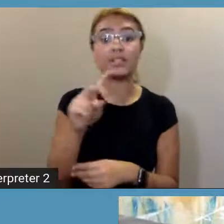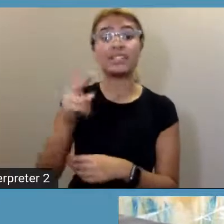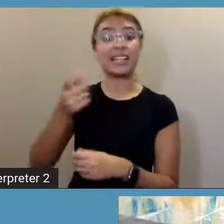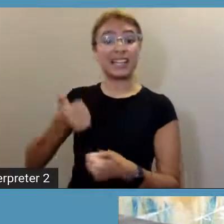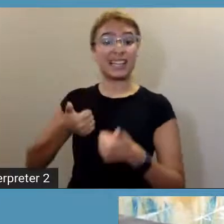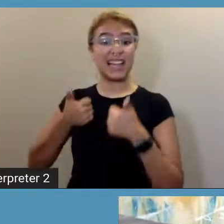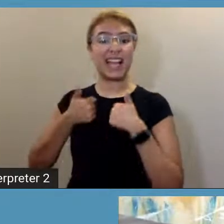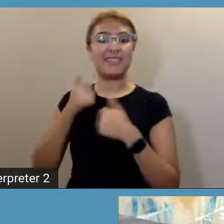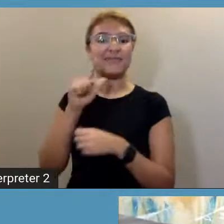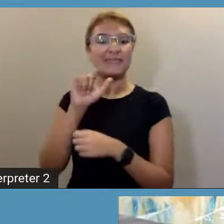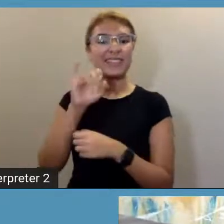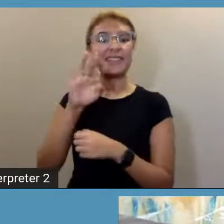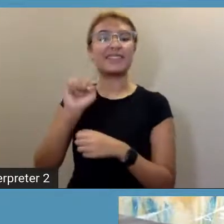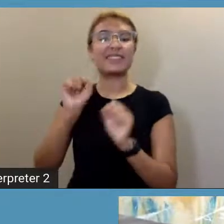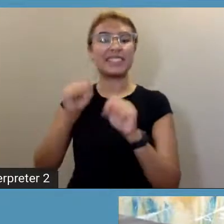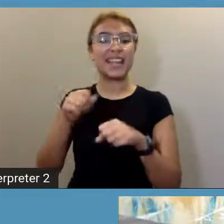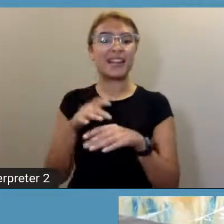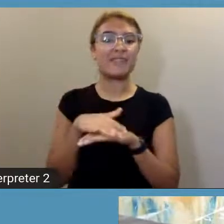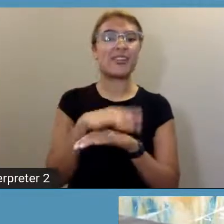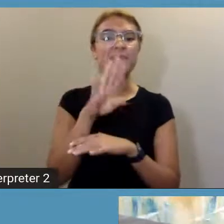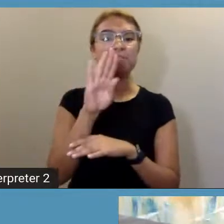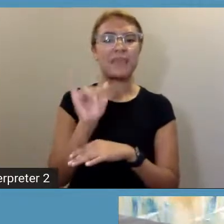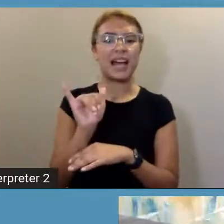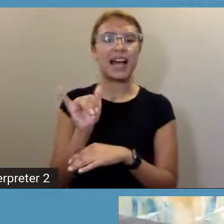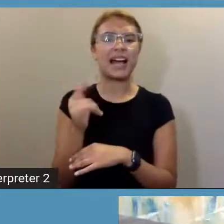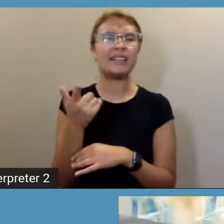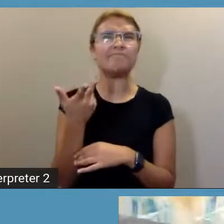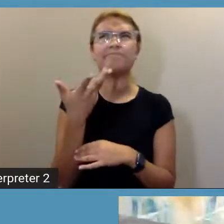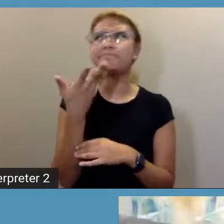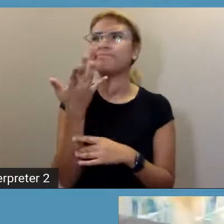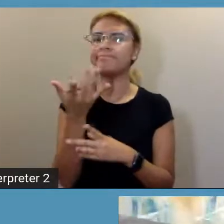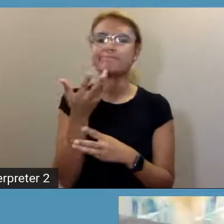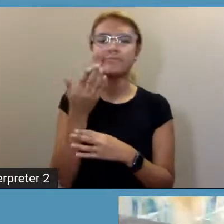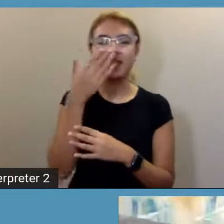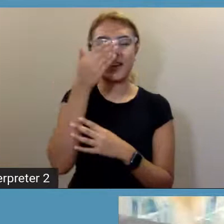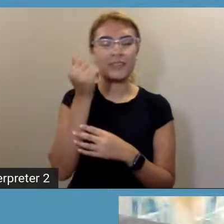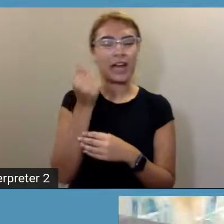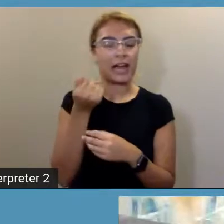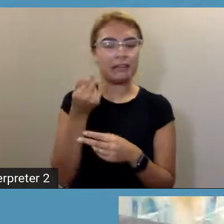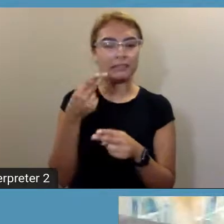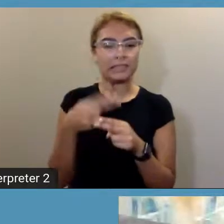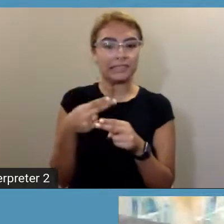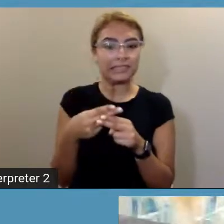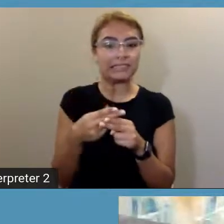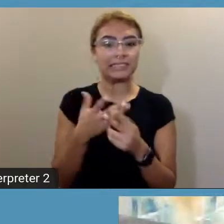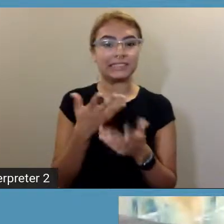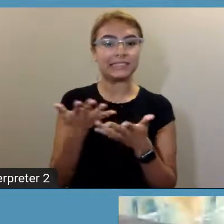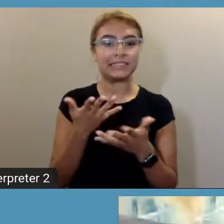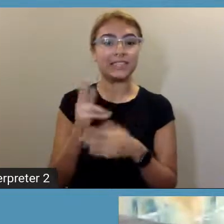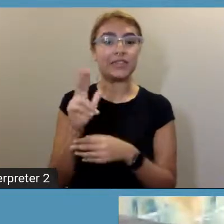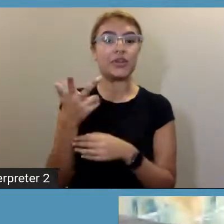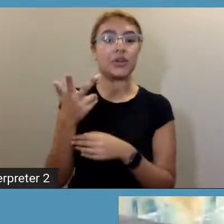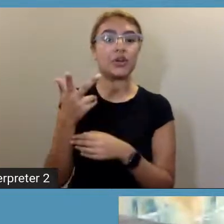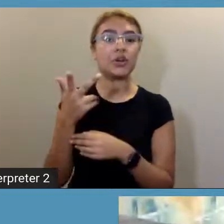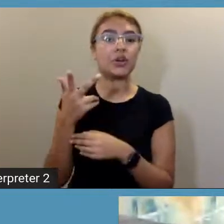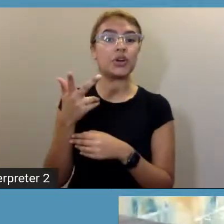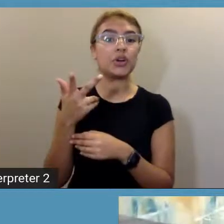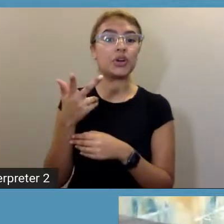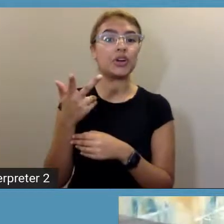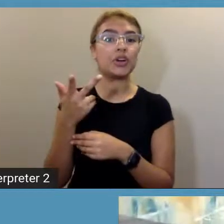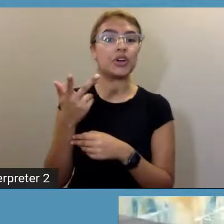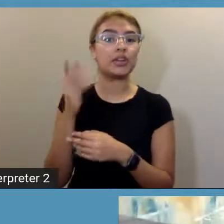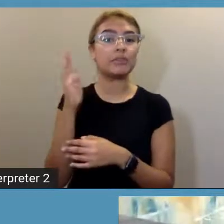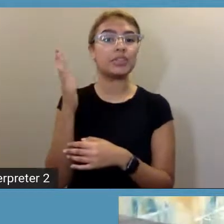by, I'm sorry, I forgot her how to pronounce her name. The third